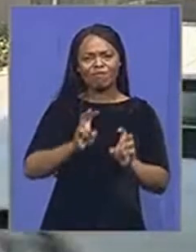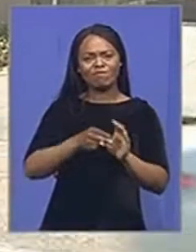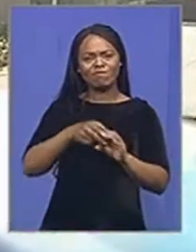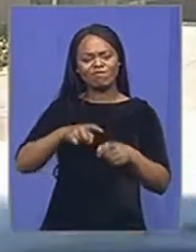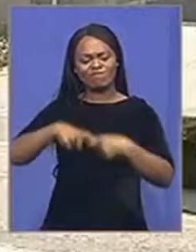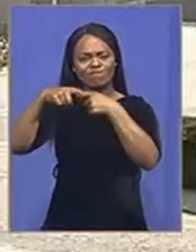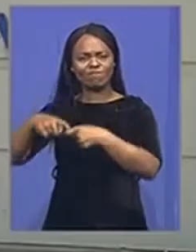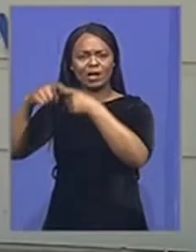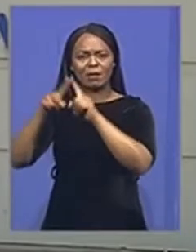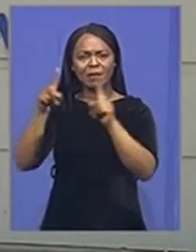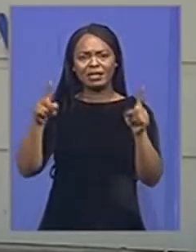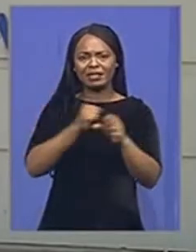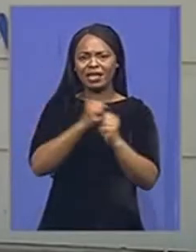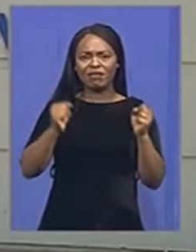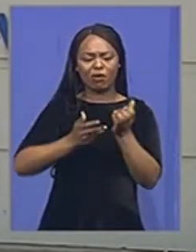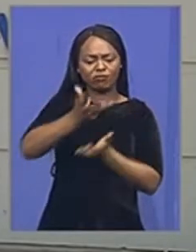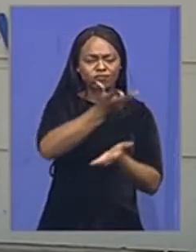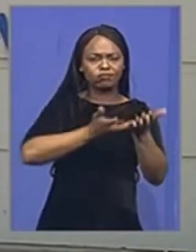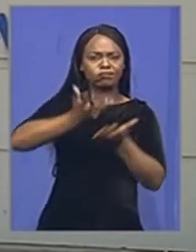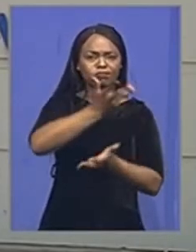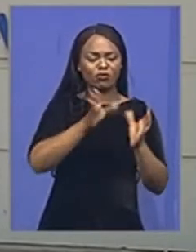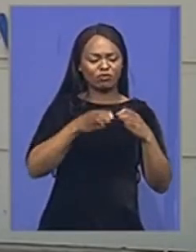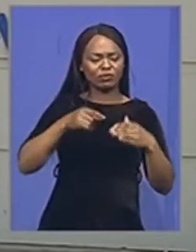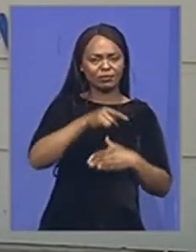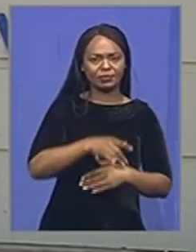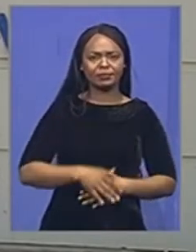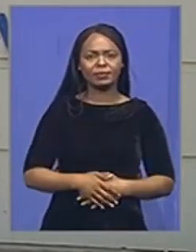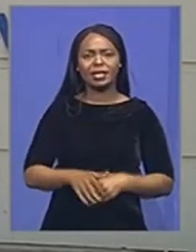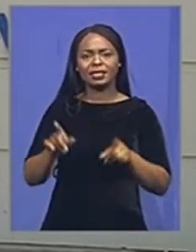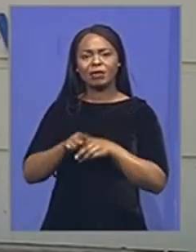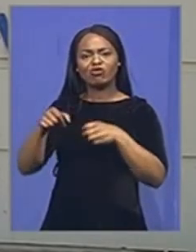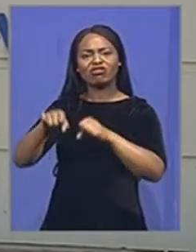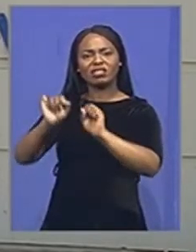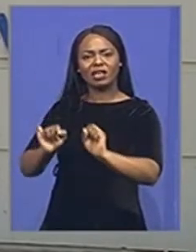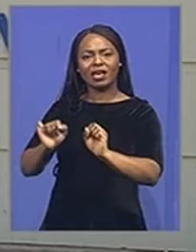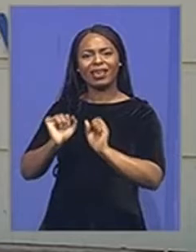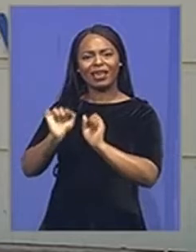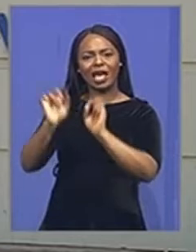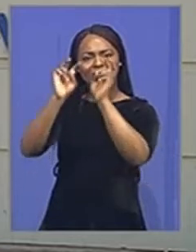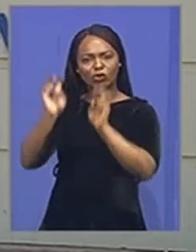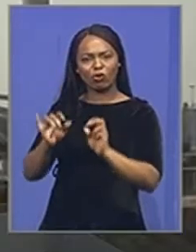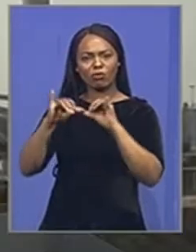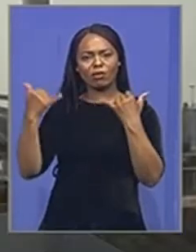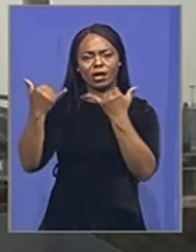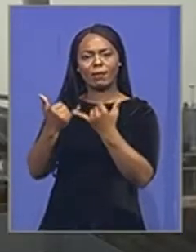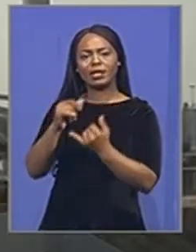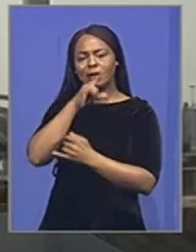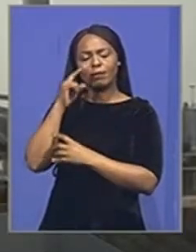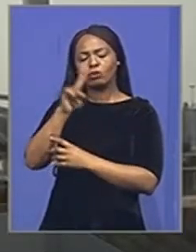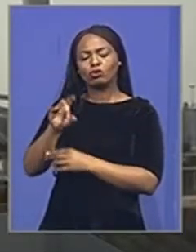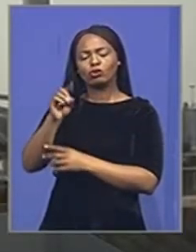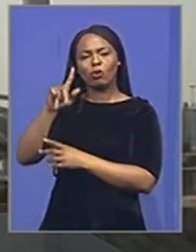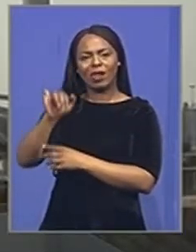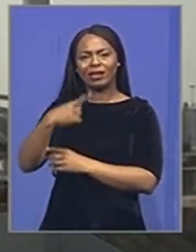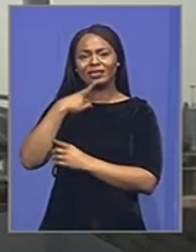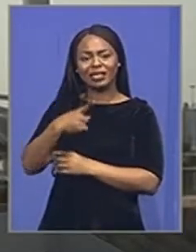ka 2015. Ine a re go sa le gale monna stilo maloba wa Eskom Zola Tsotetse a tlhalosa fa go sekigiwa go ne